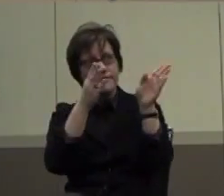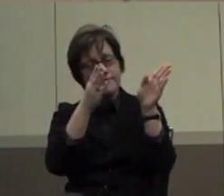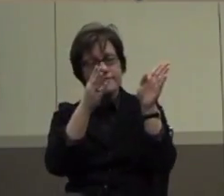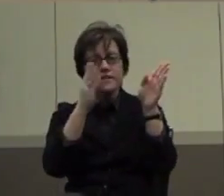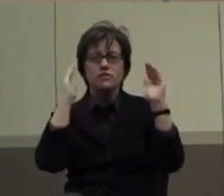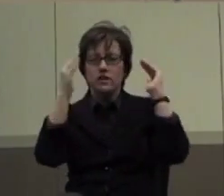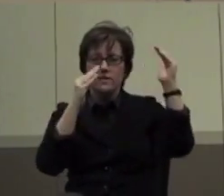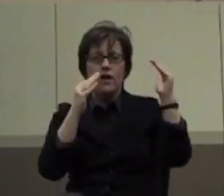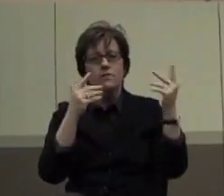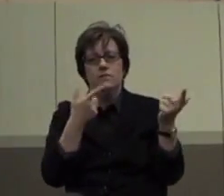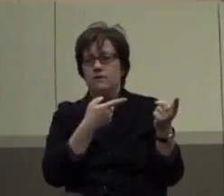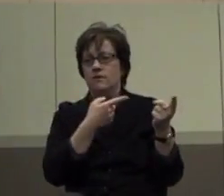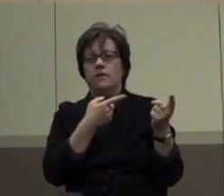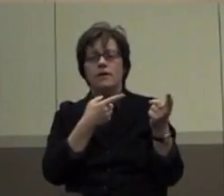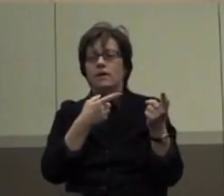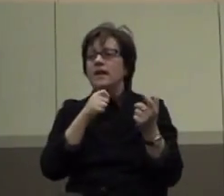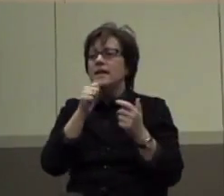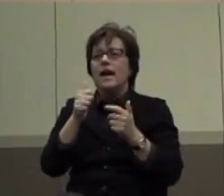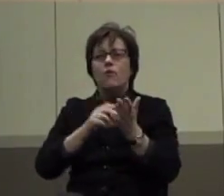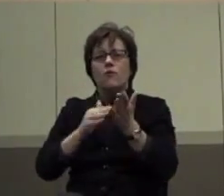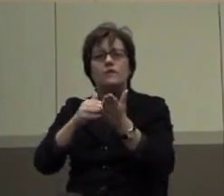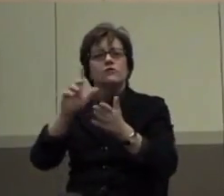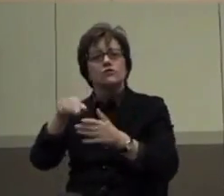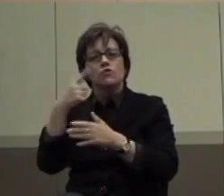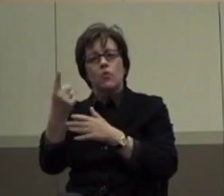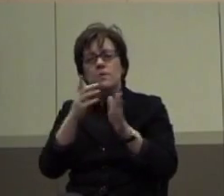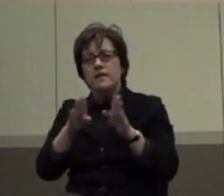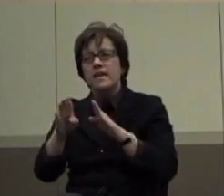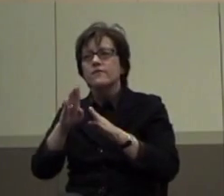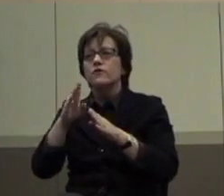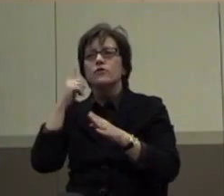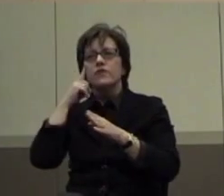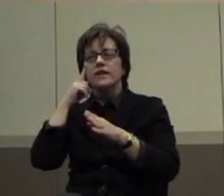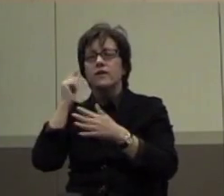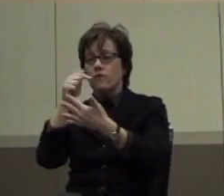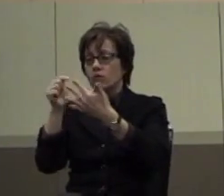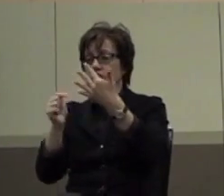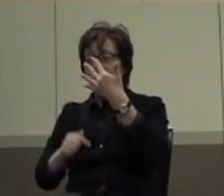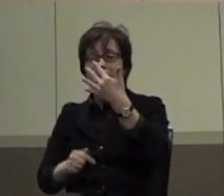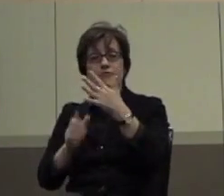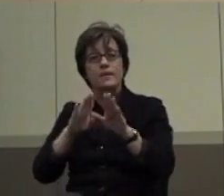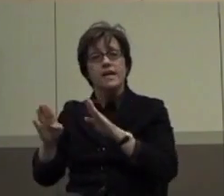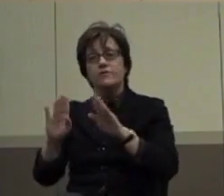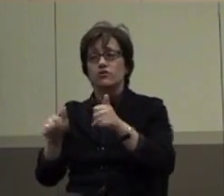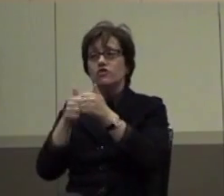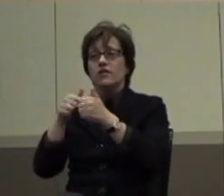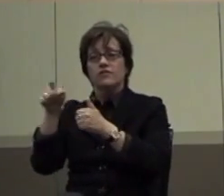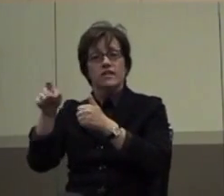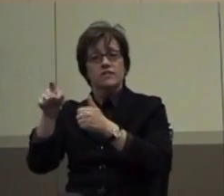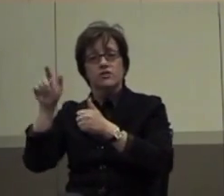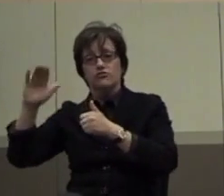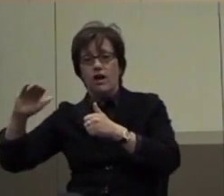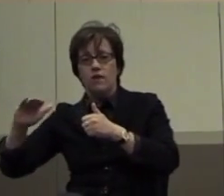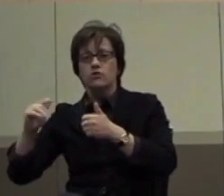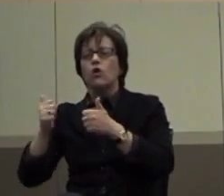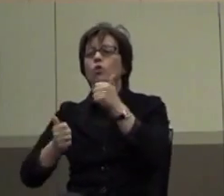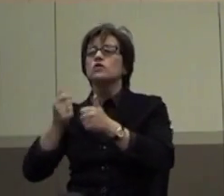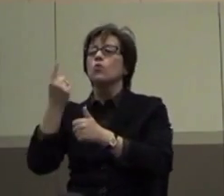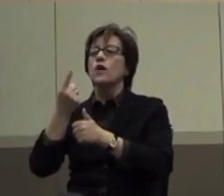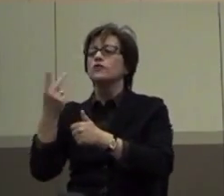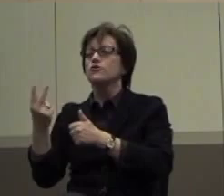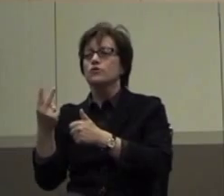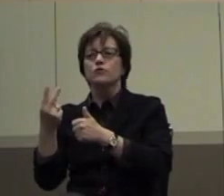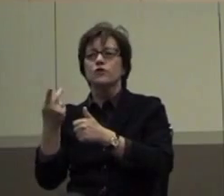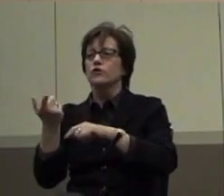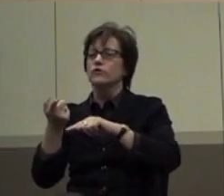behavior, and you're going to have to decide, of these 5 behaviors that challenge this child, what 1 or 2 am I going to focus on? Because if you try to change